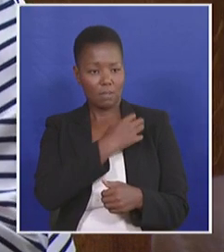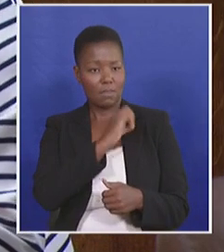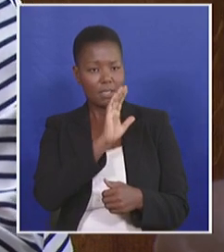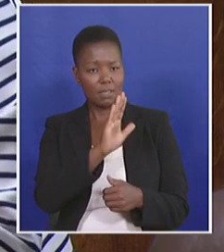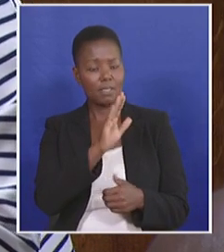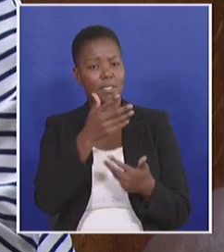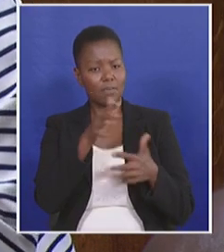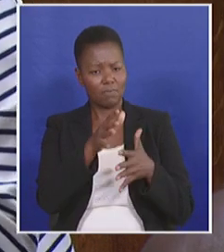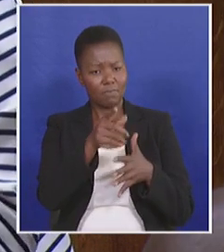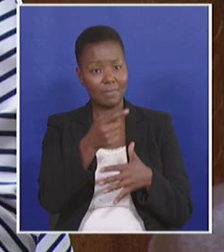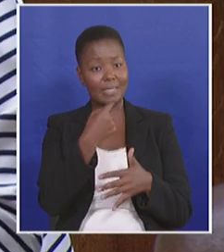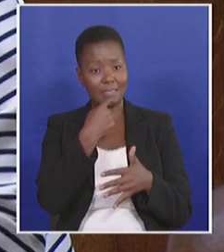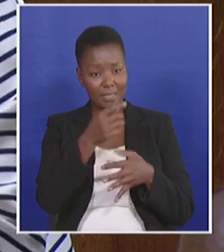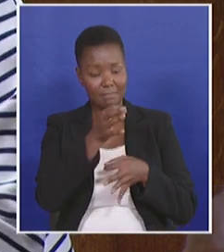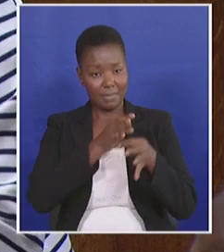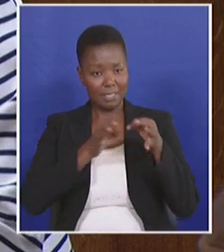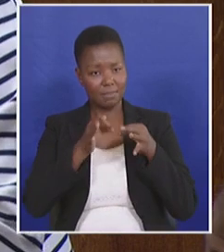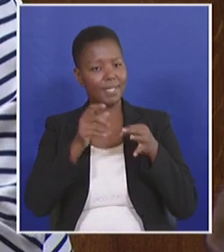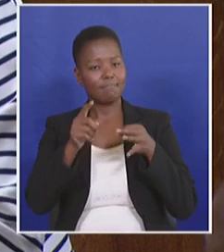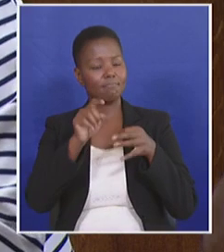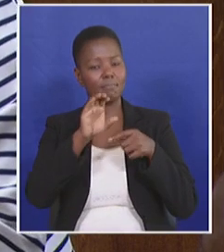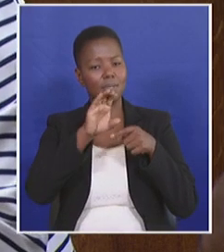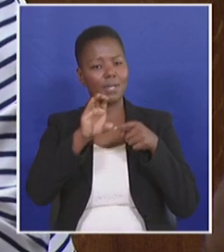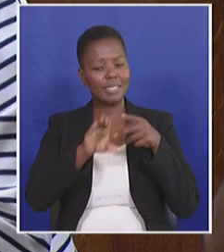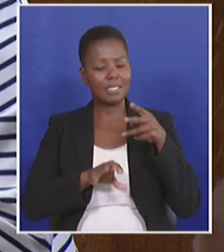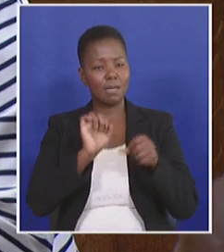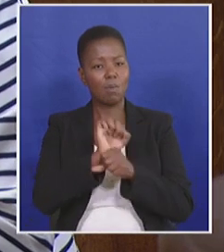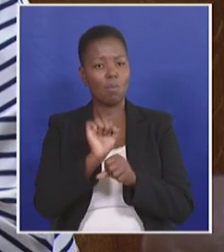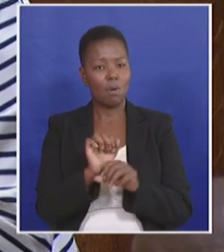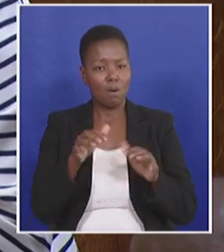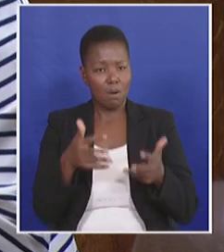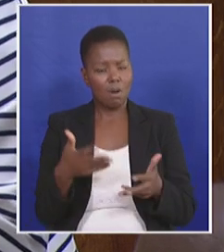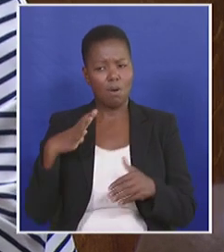explained, the criteria, I would like to know,